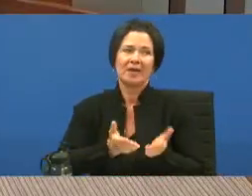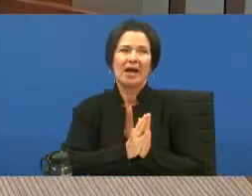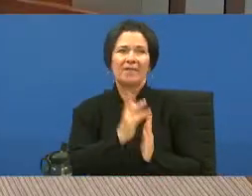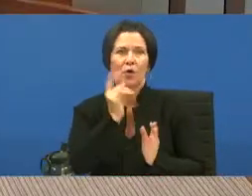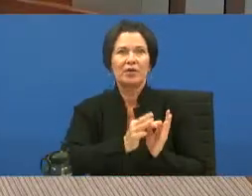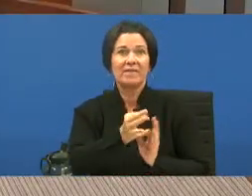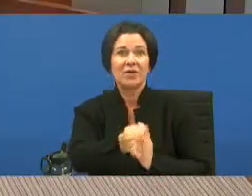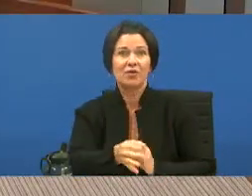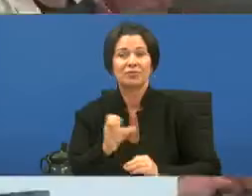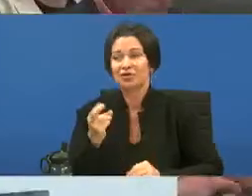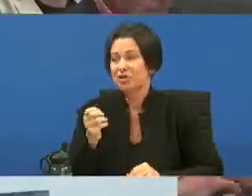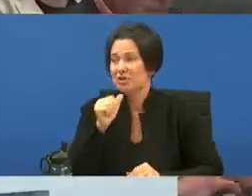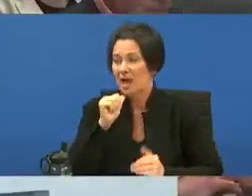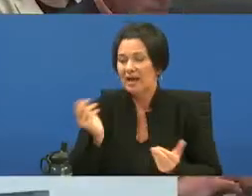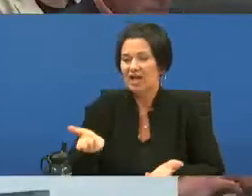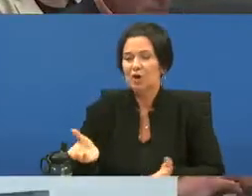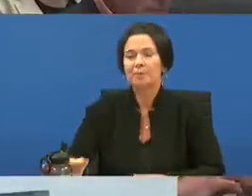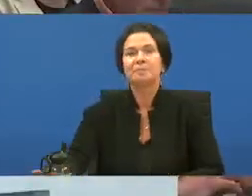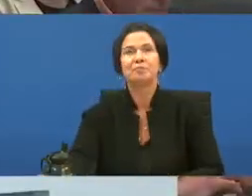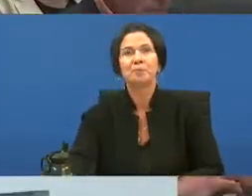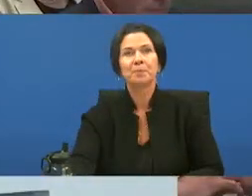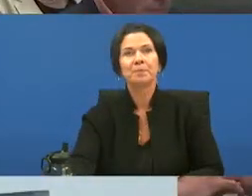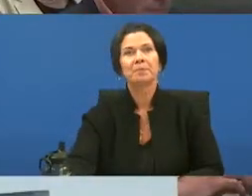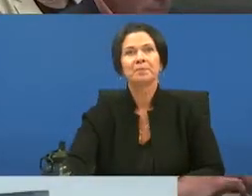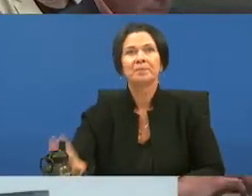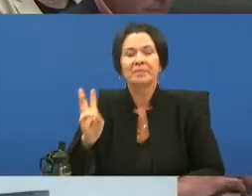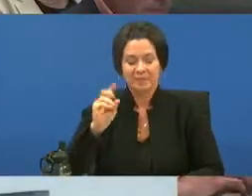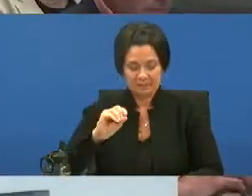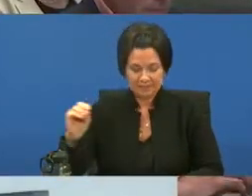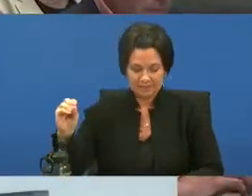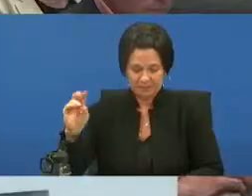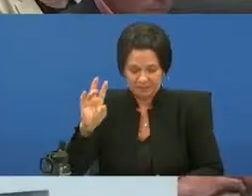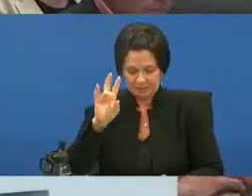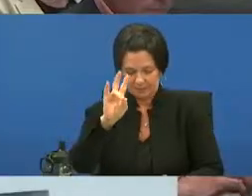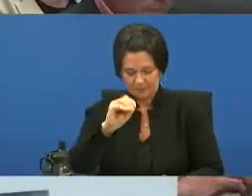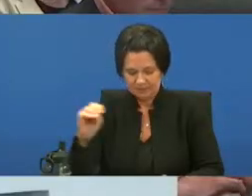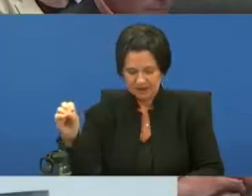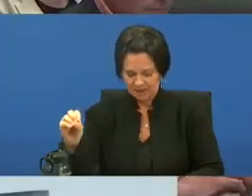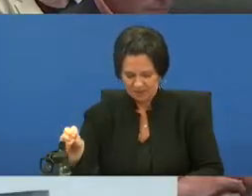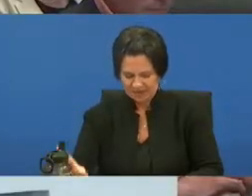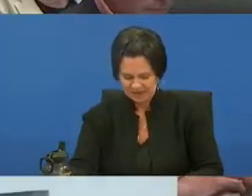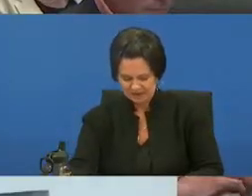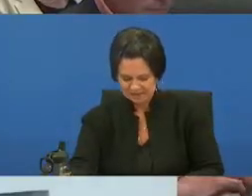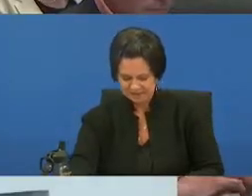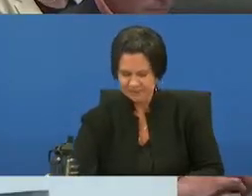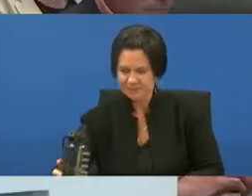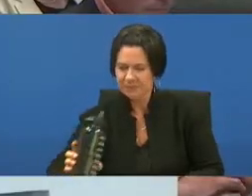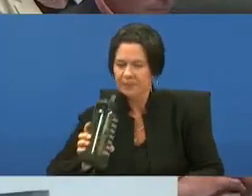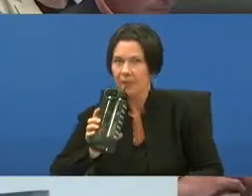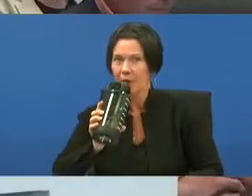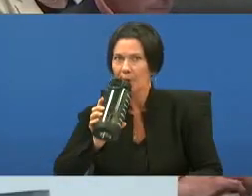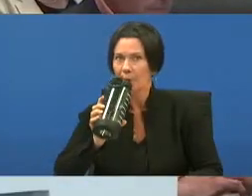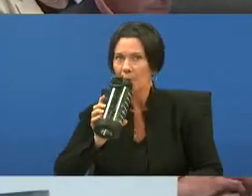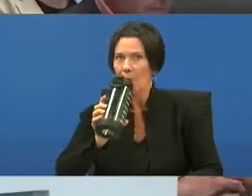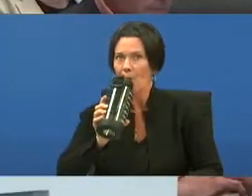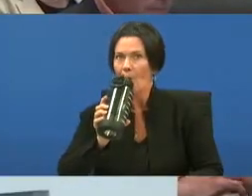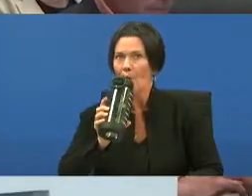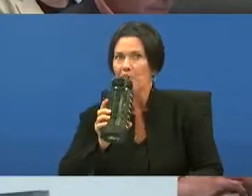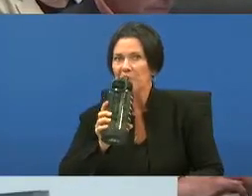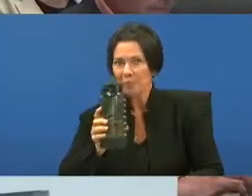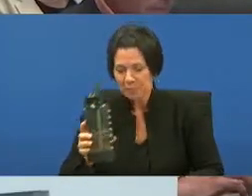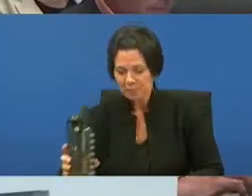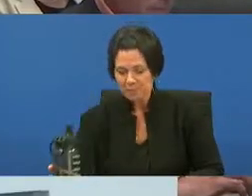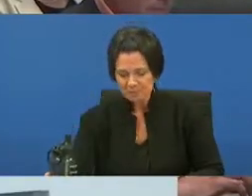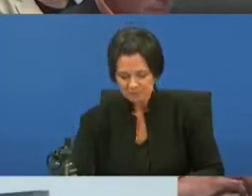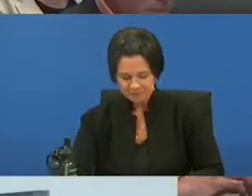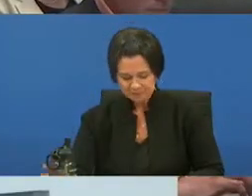with 6-0, 7-0 votes at the Planning Commission. Yeah. We've been through the plat process and